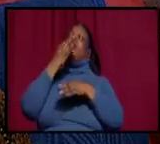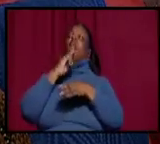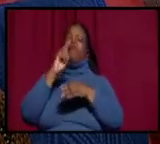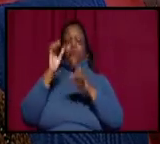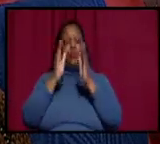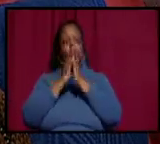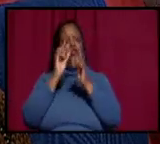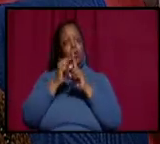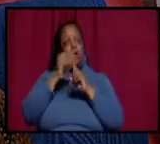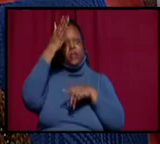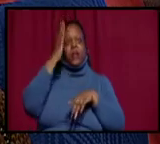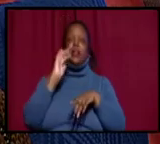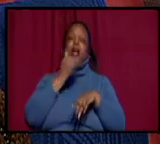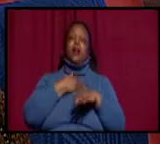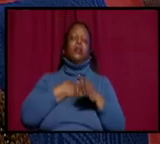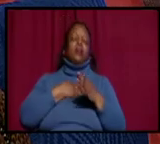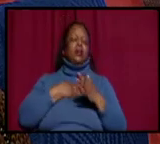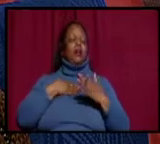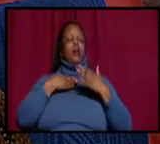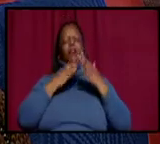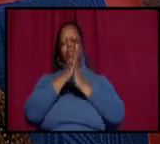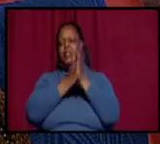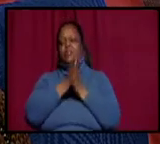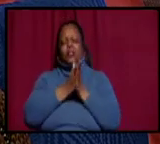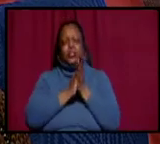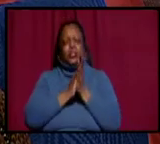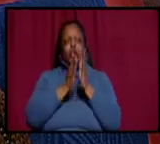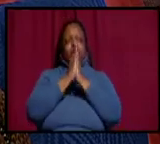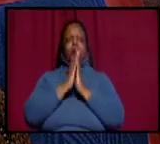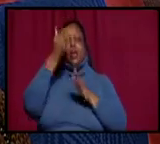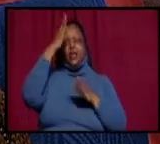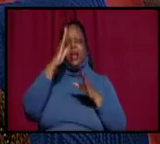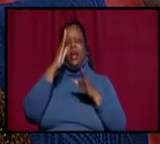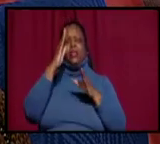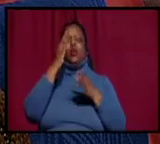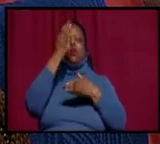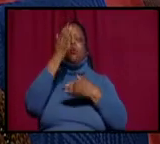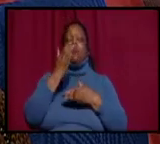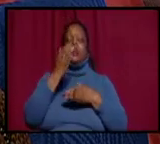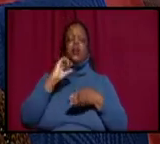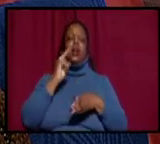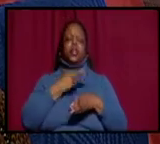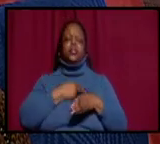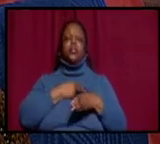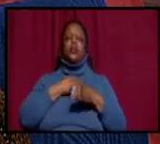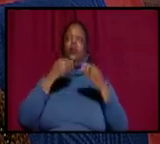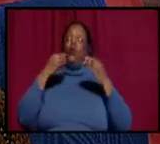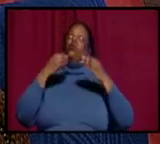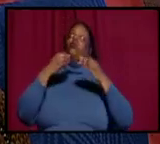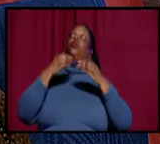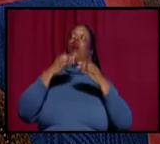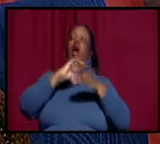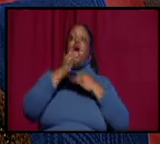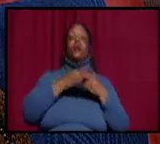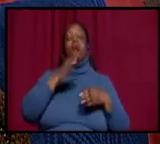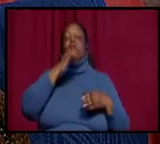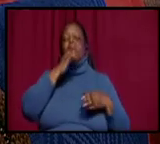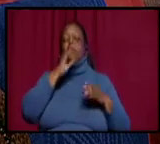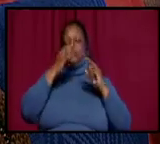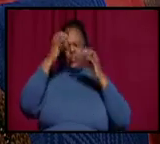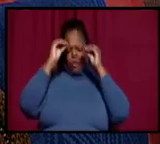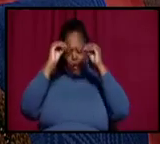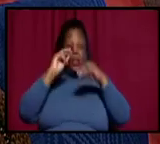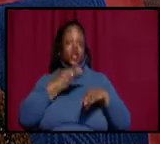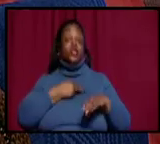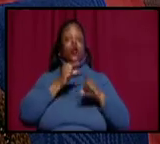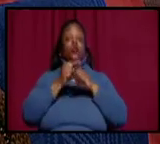is prayer. Amen. God has caused us to be born from a woman of God who has gone on to glory, but she taught us